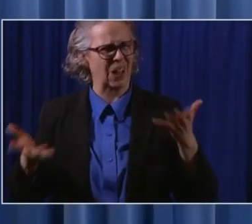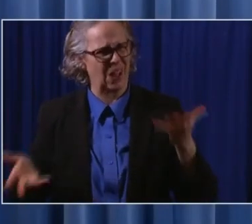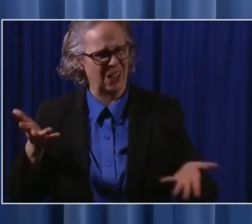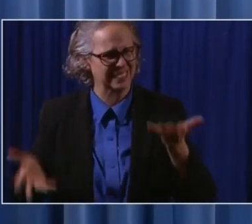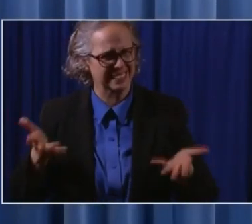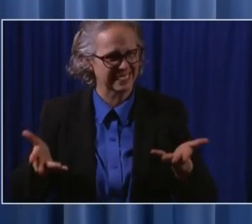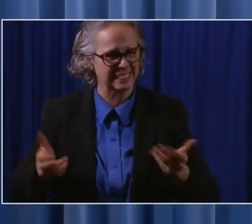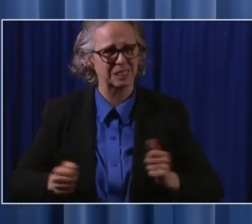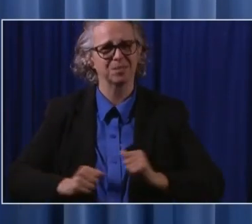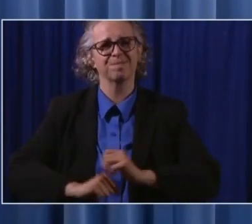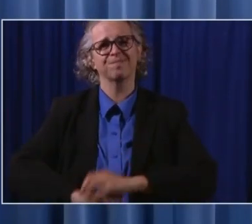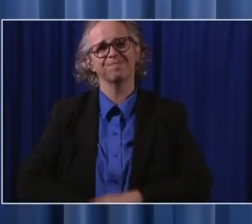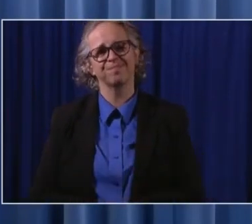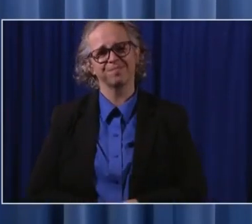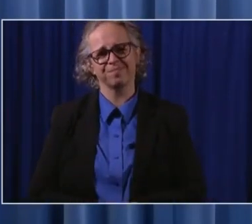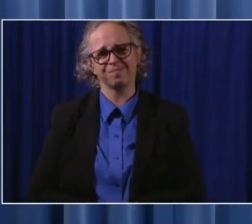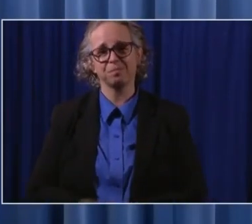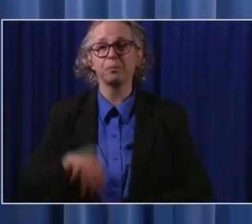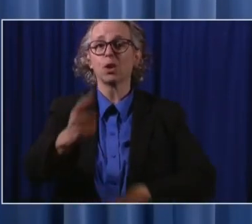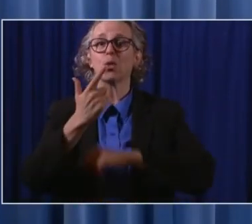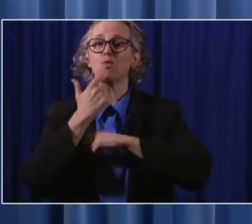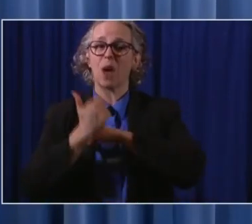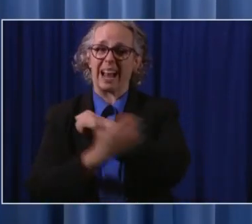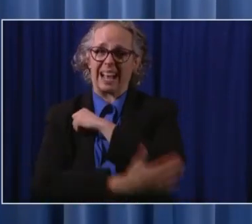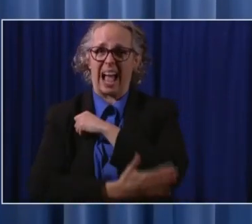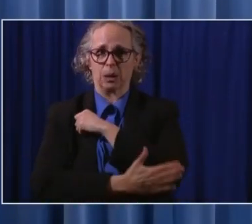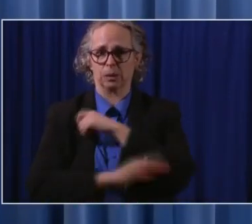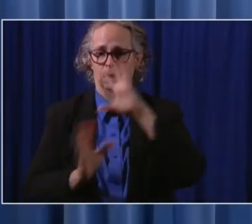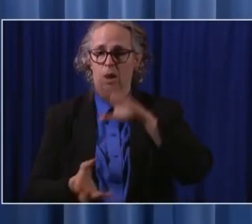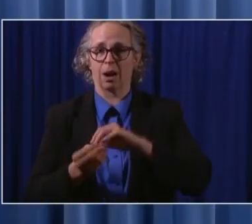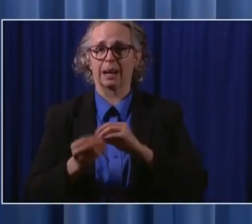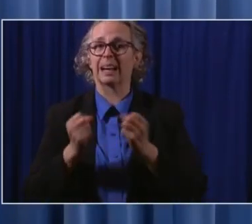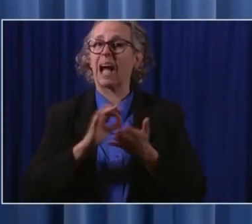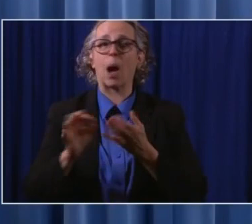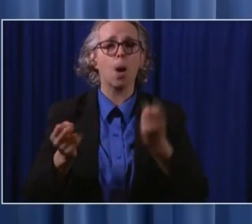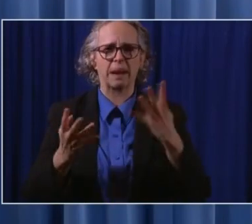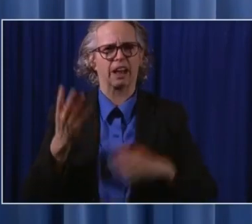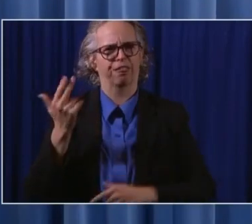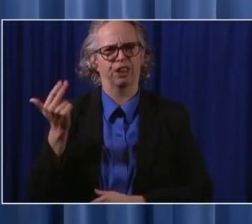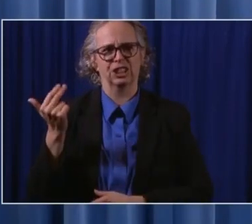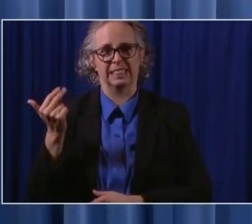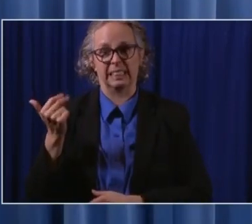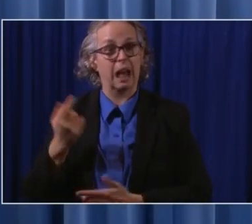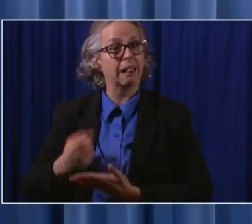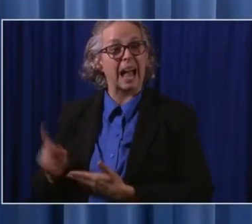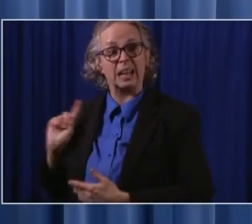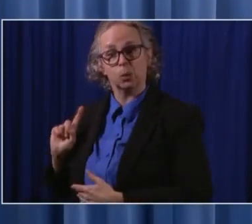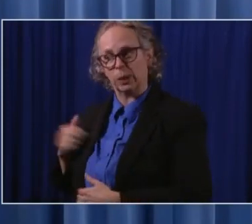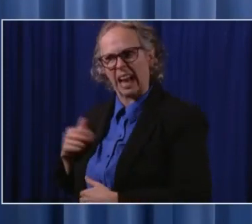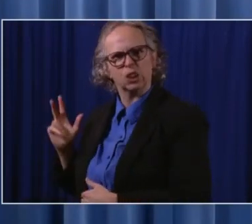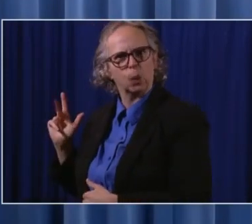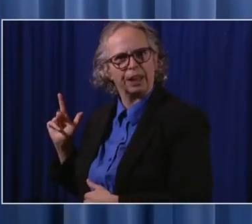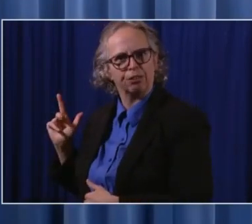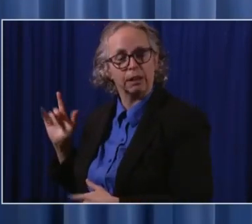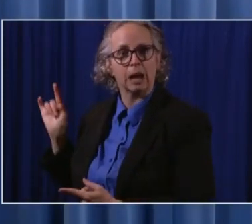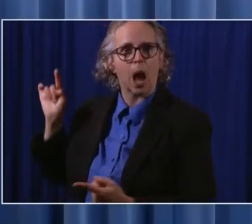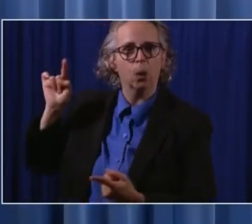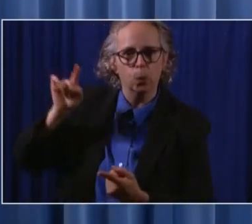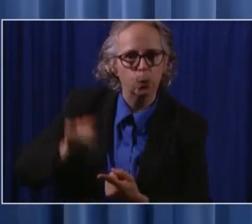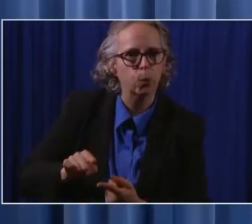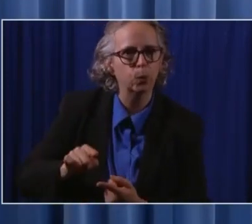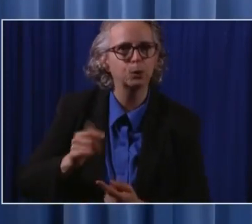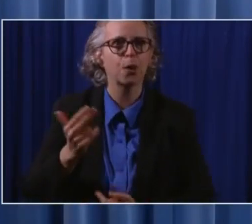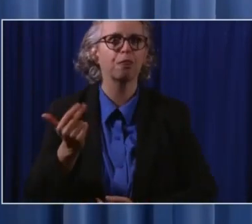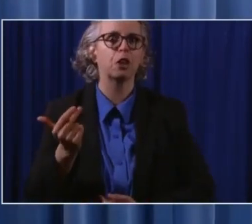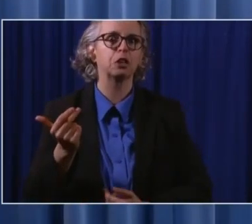We have 13 red counties this week, which is 10 fewer counties that are red than last week. So that's very good news. Let's look at